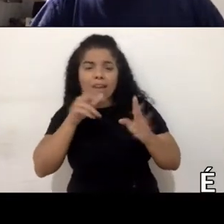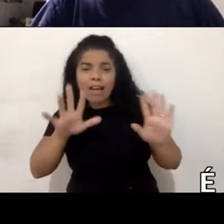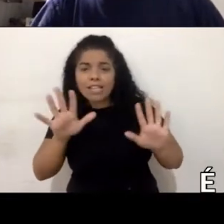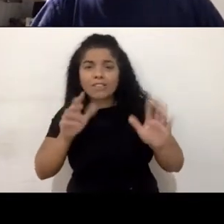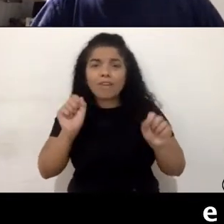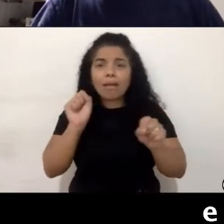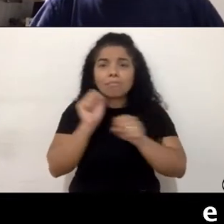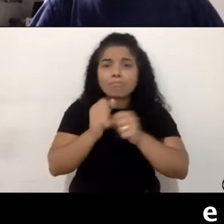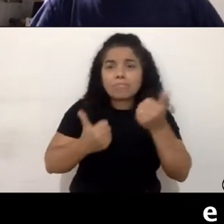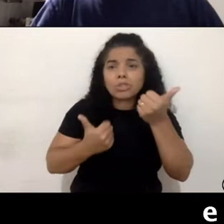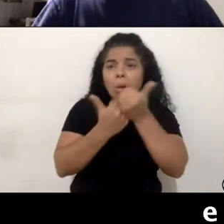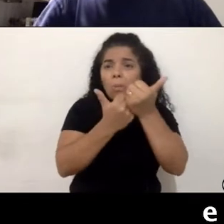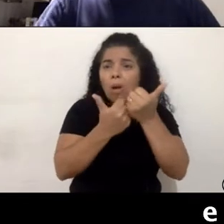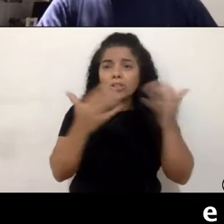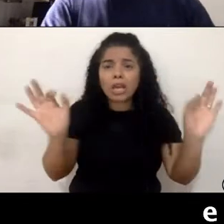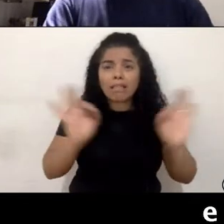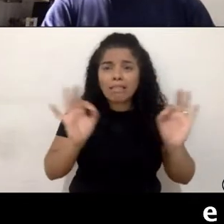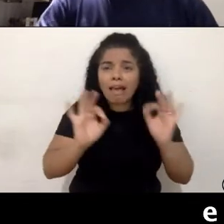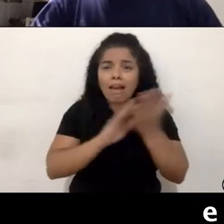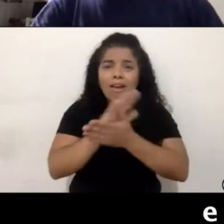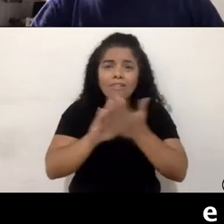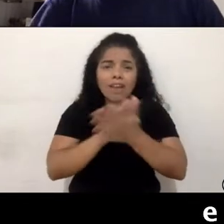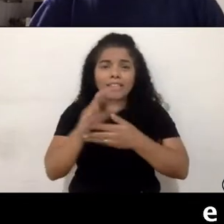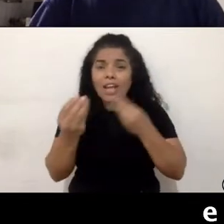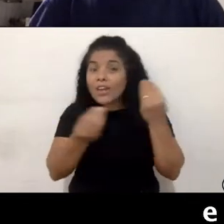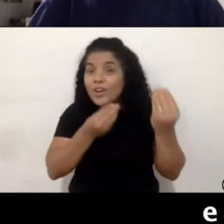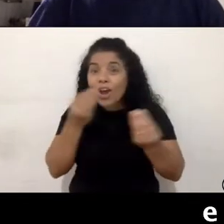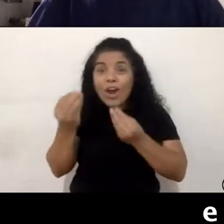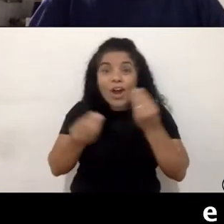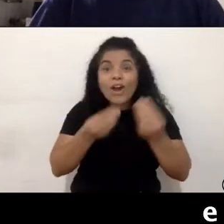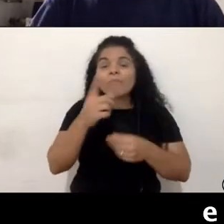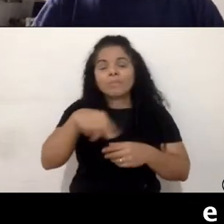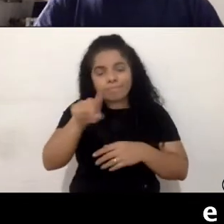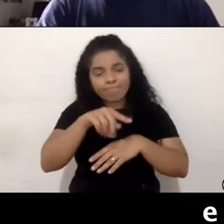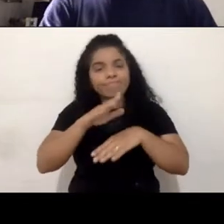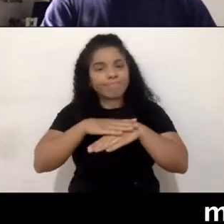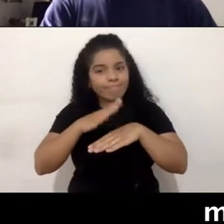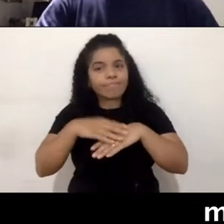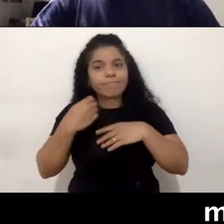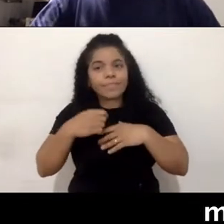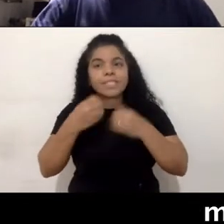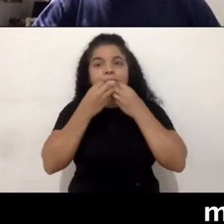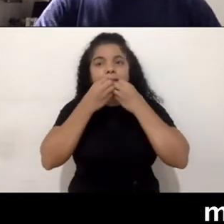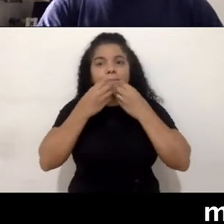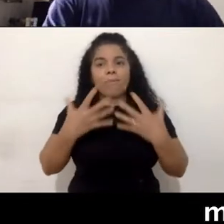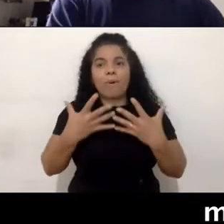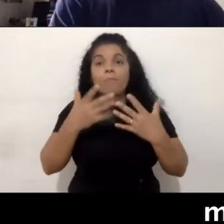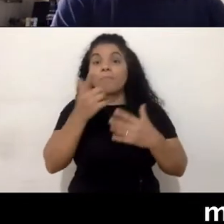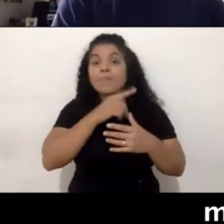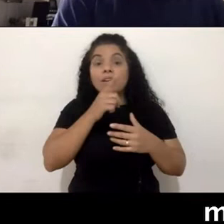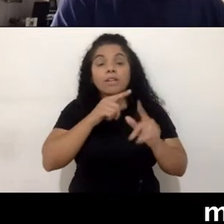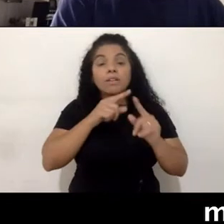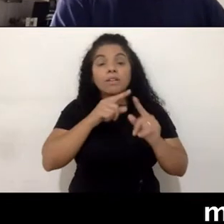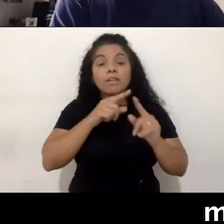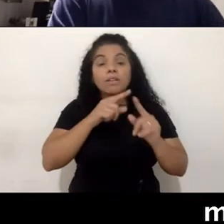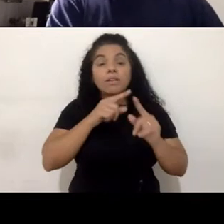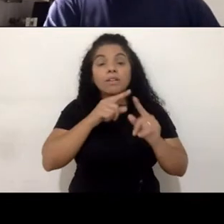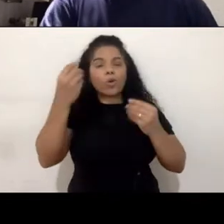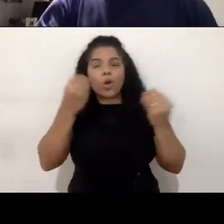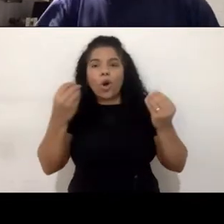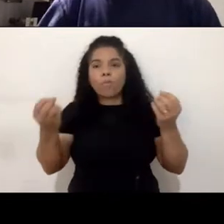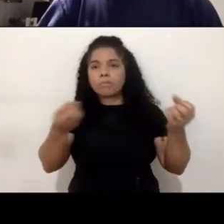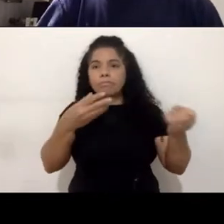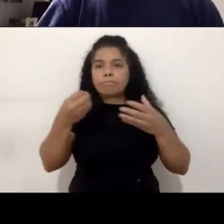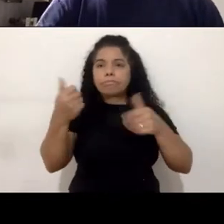very good at upgrading and changing our infrastructure, it makes it easier to keep things up to date, and